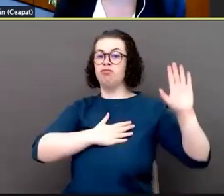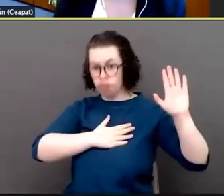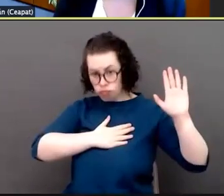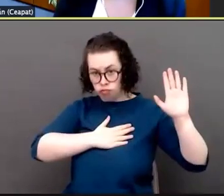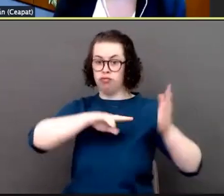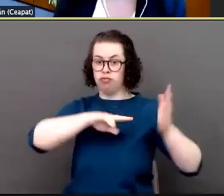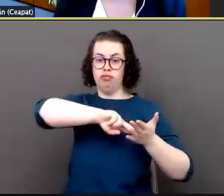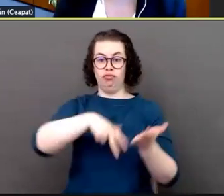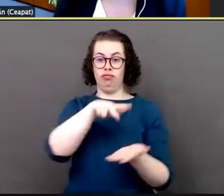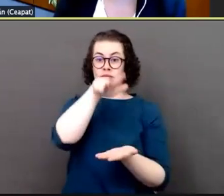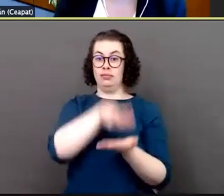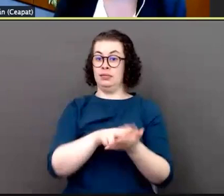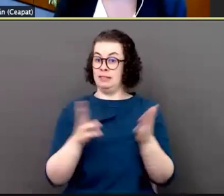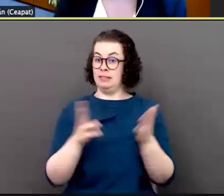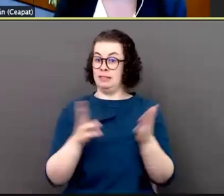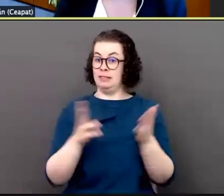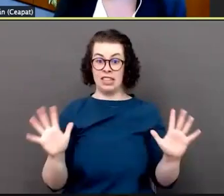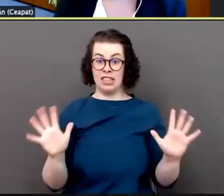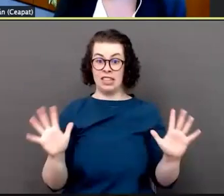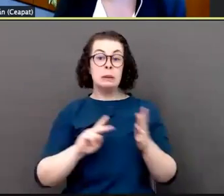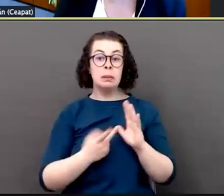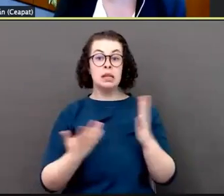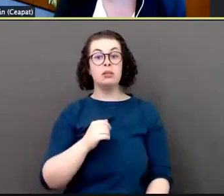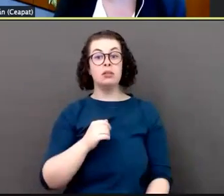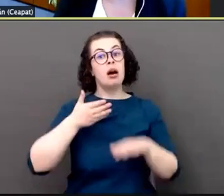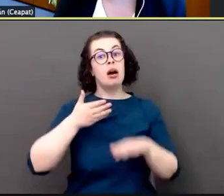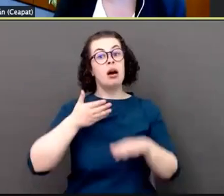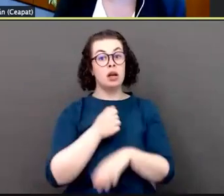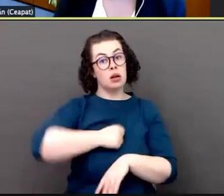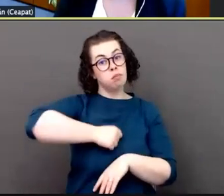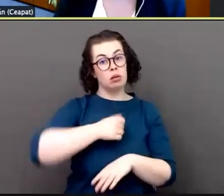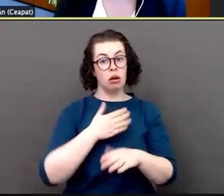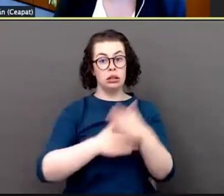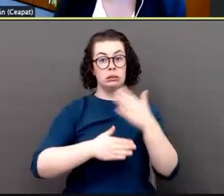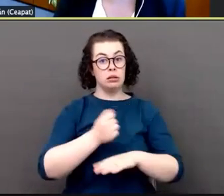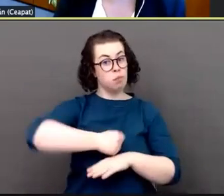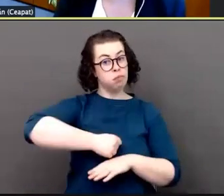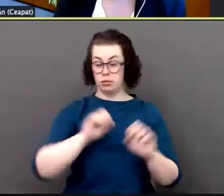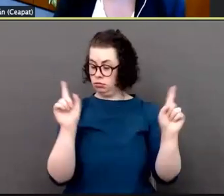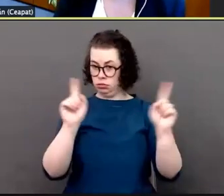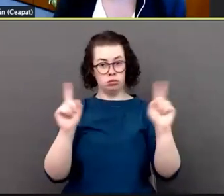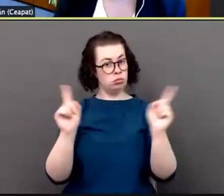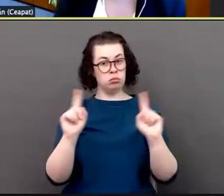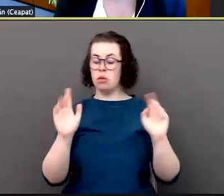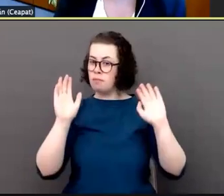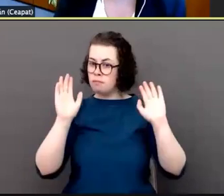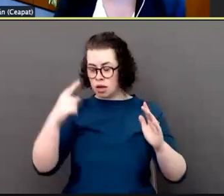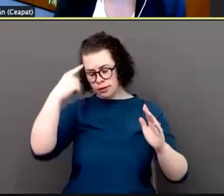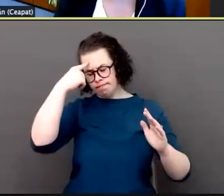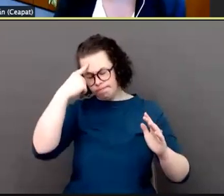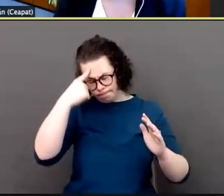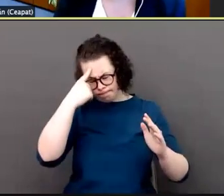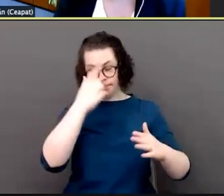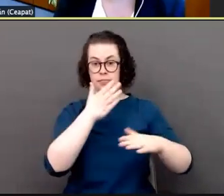ensure that the criteria of universal accessibility and the principle of